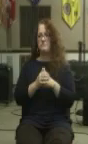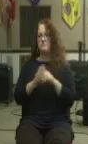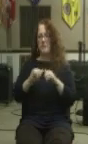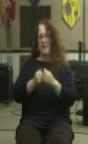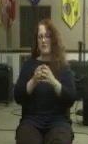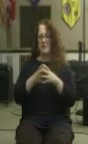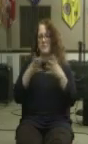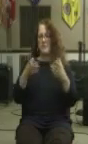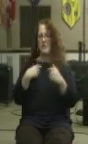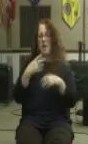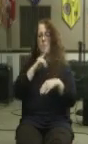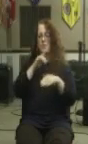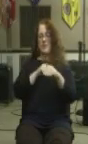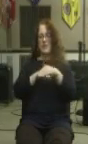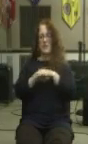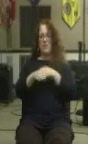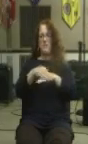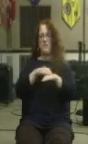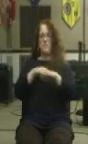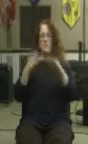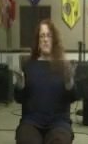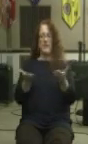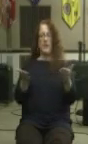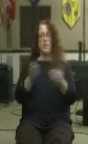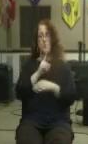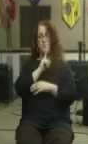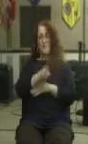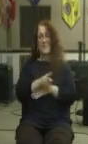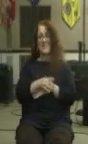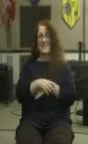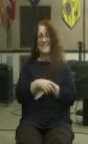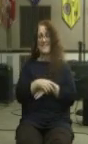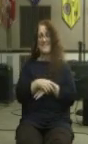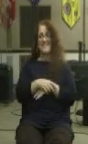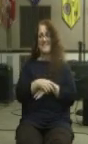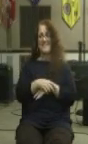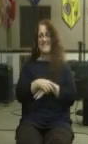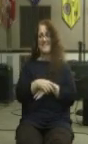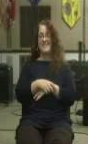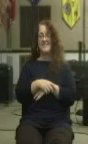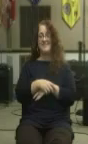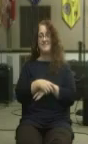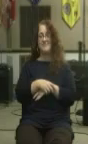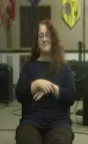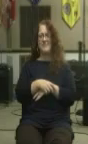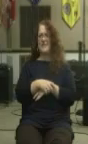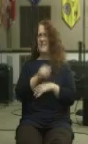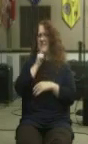me. This is comfortable right here. Really?